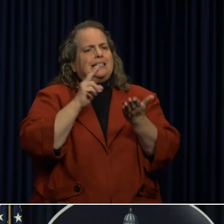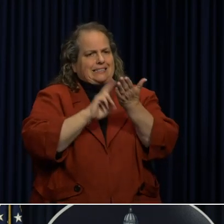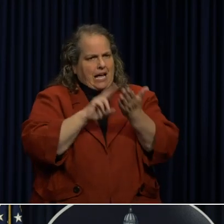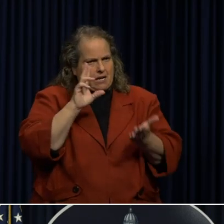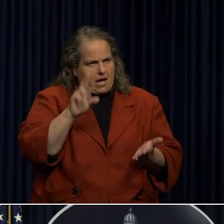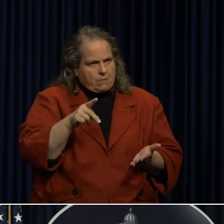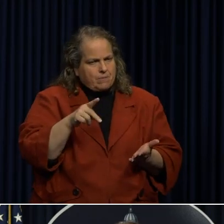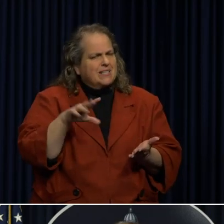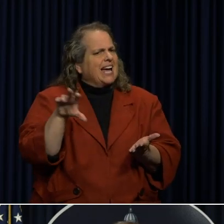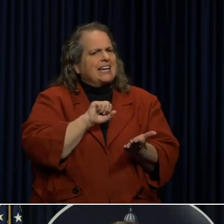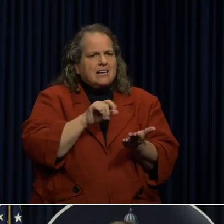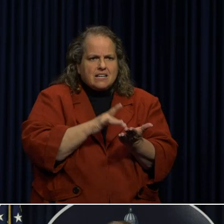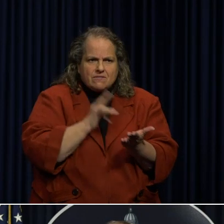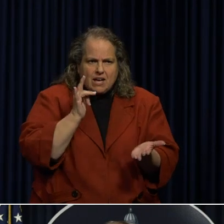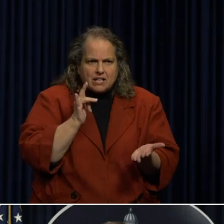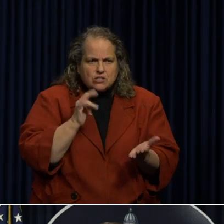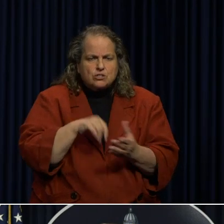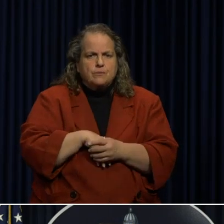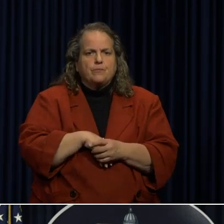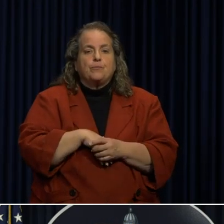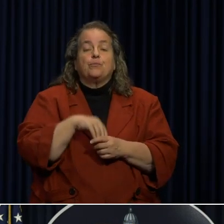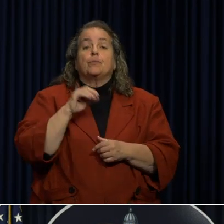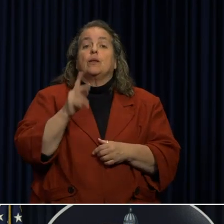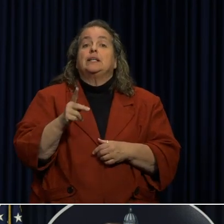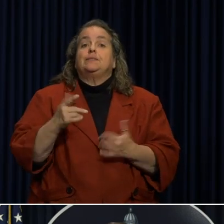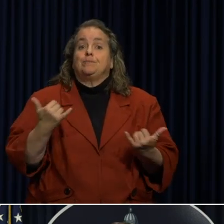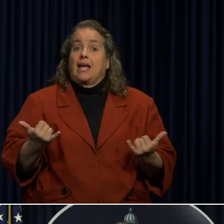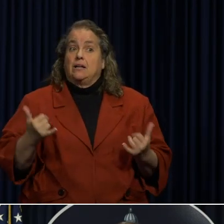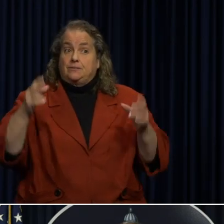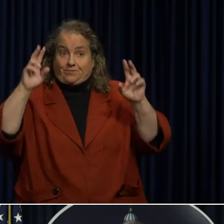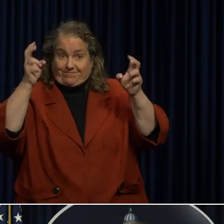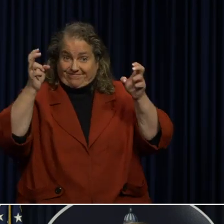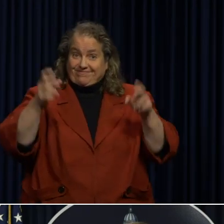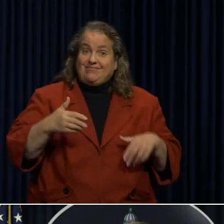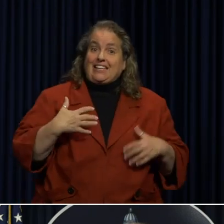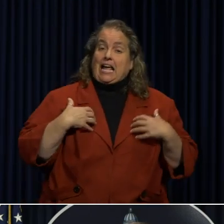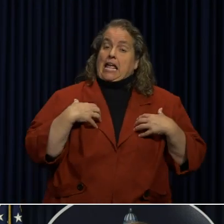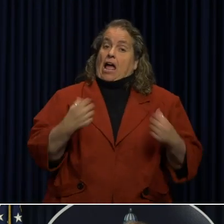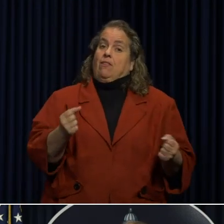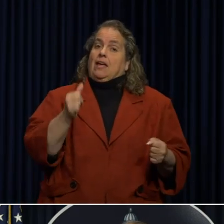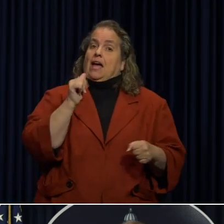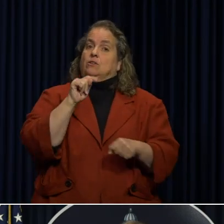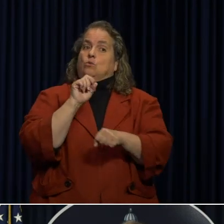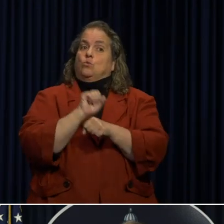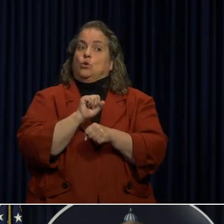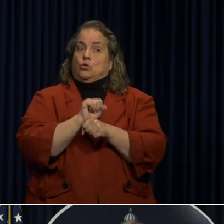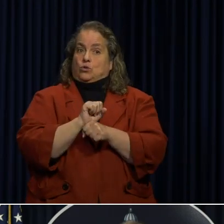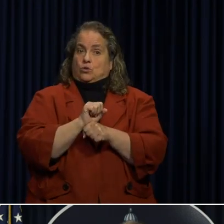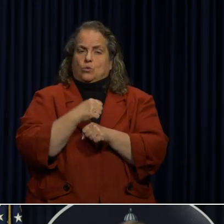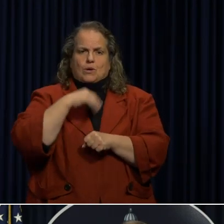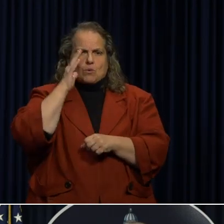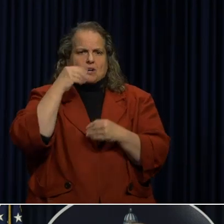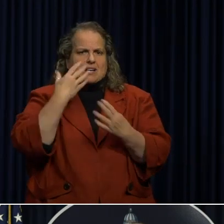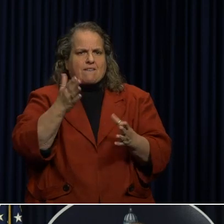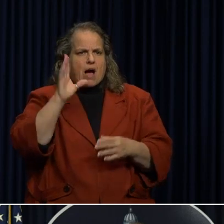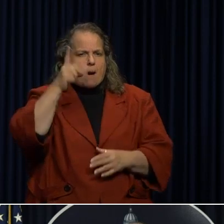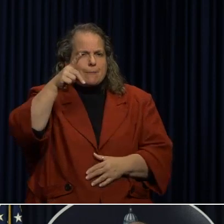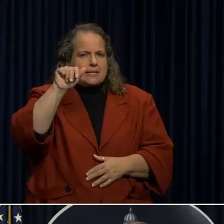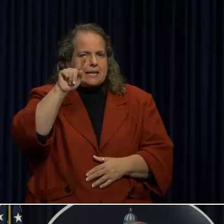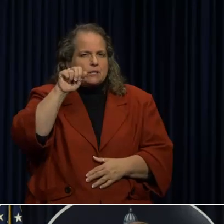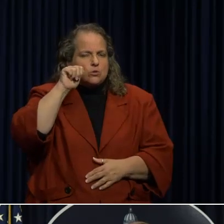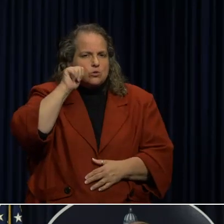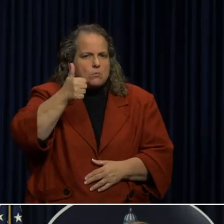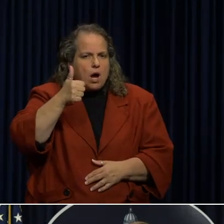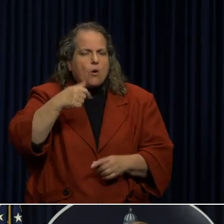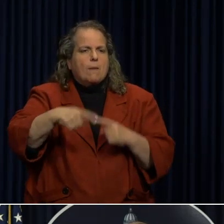it. Okay, Healthy at Work. We're going to have a update tomorrow about some of the steps